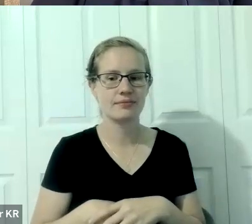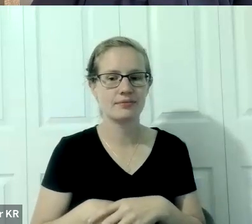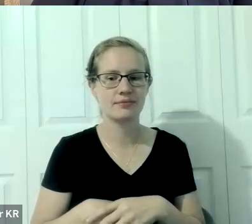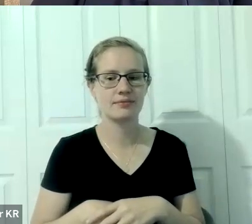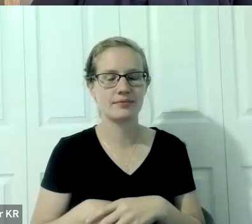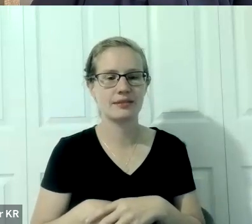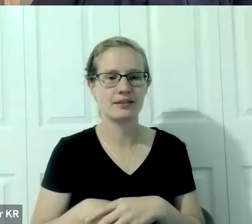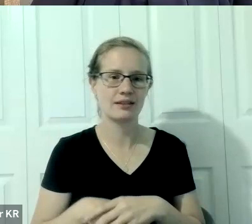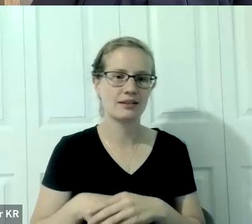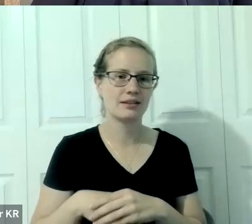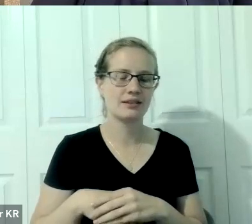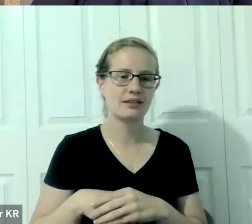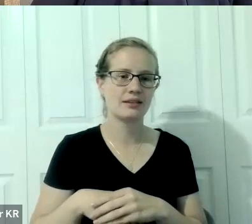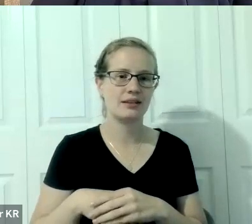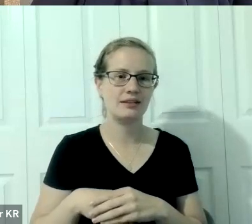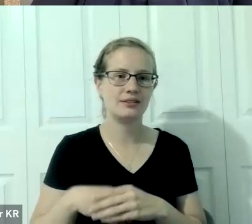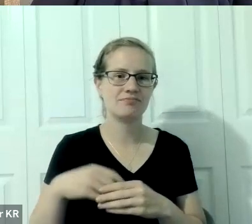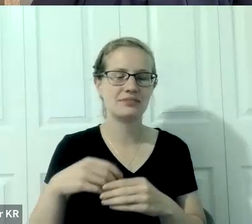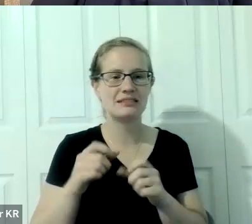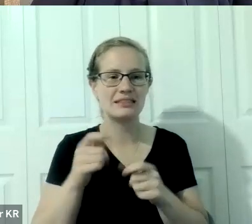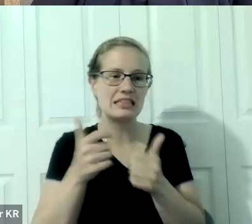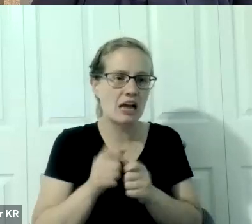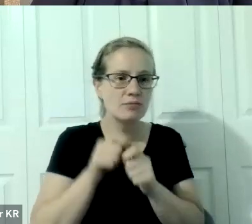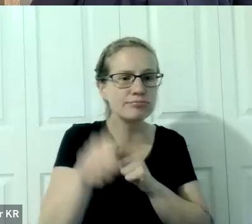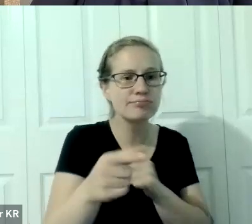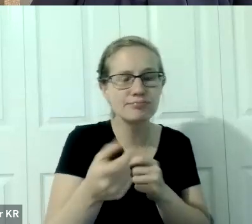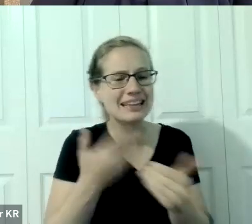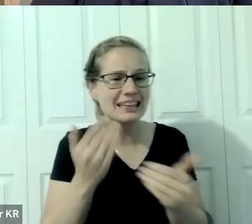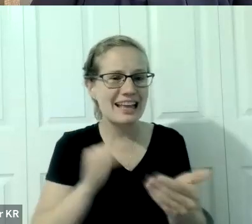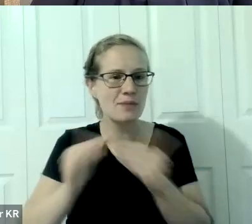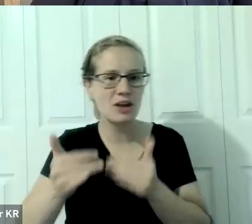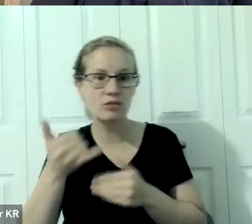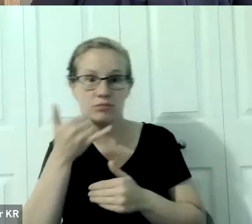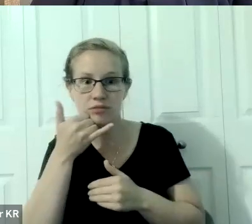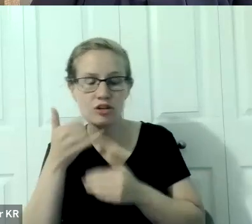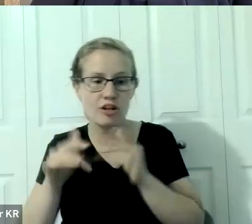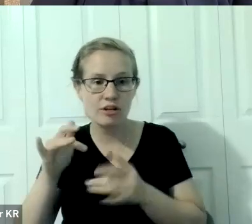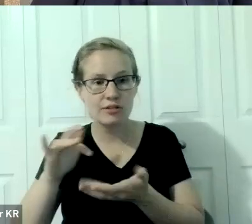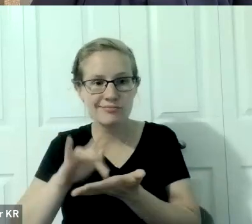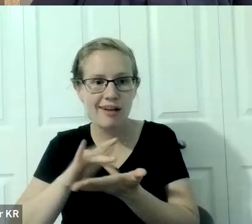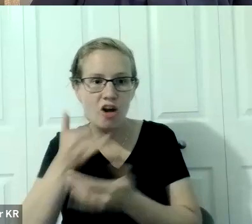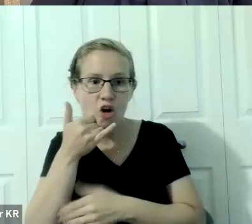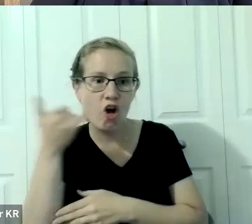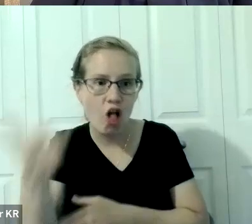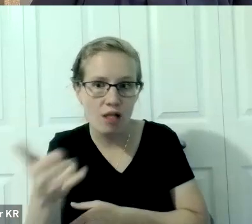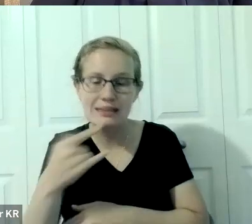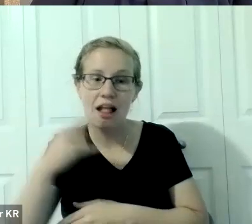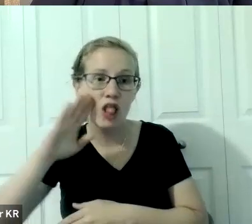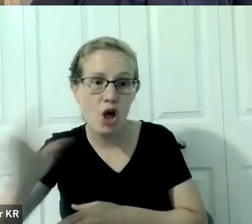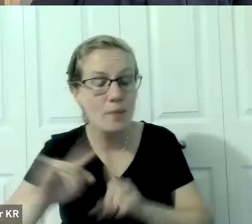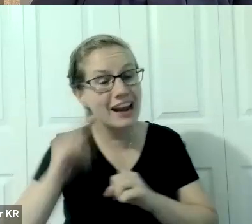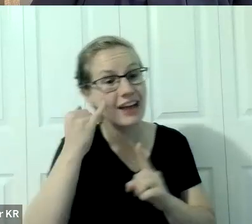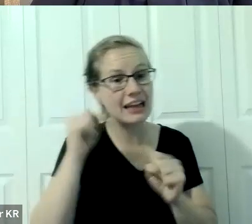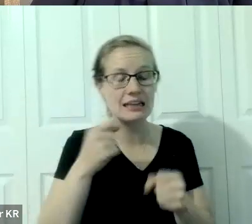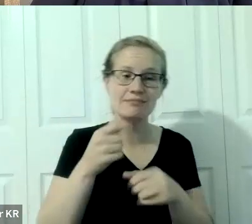to send a text than to actually dial a phone number and have to physically say hello to someone. But if I can send a text